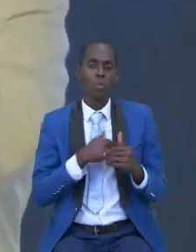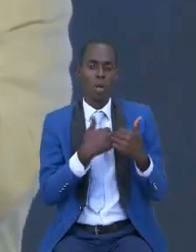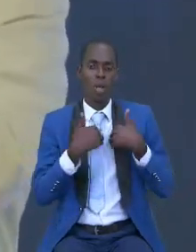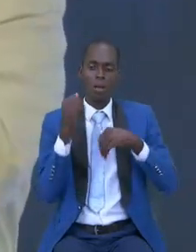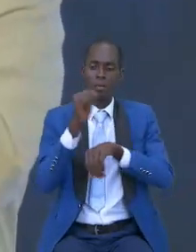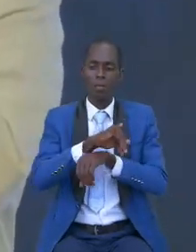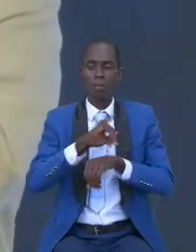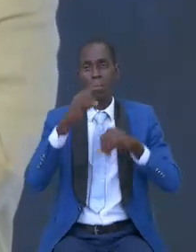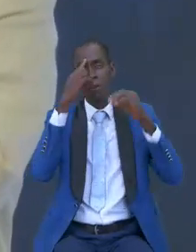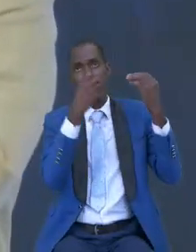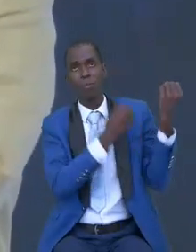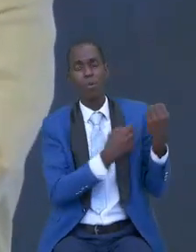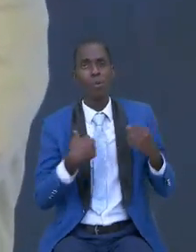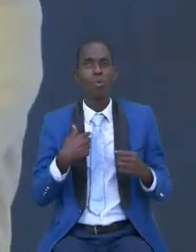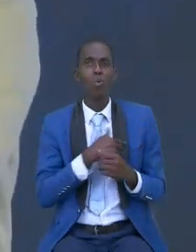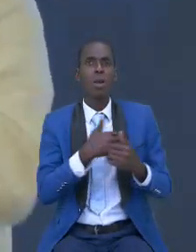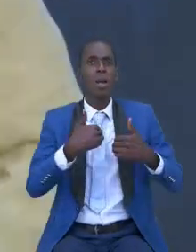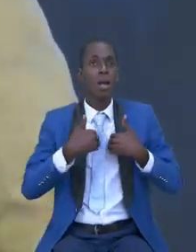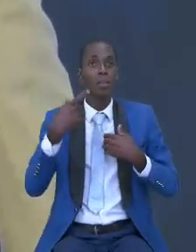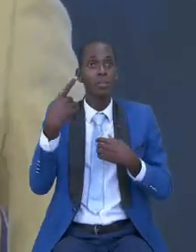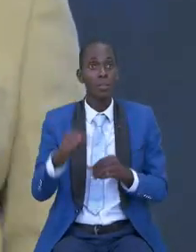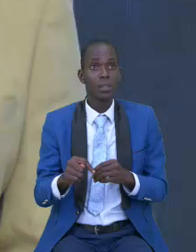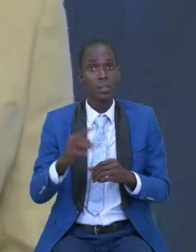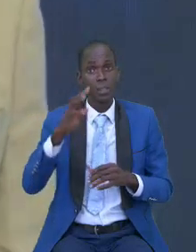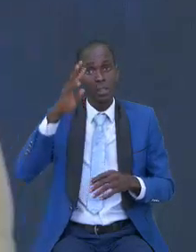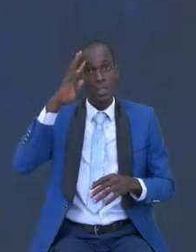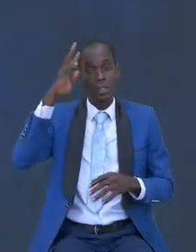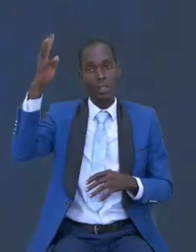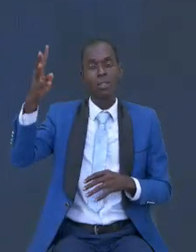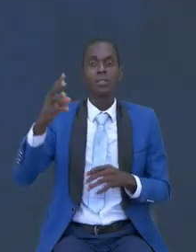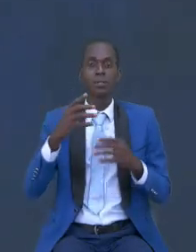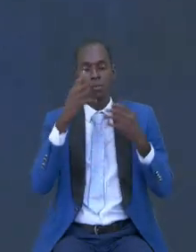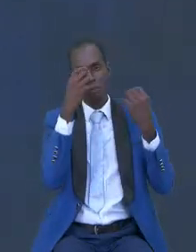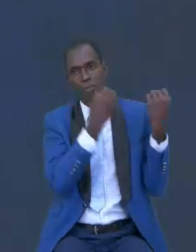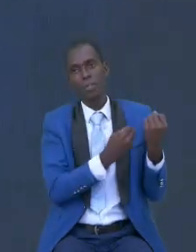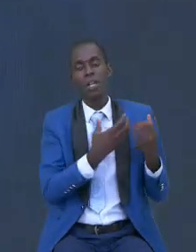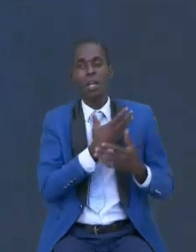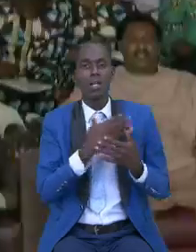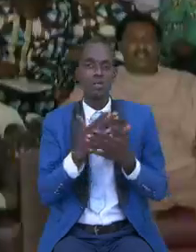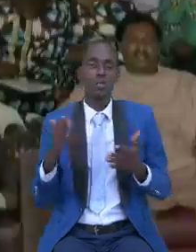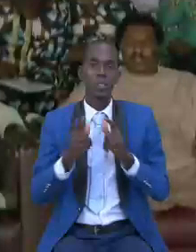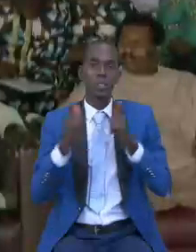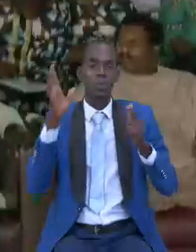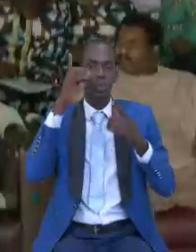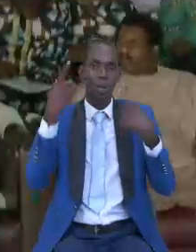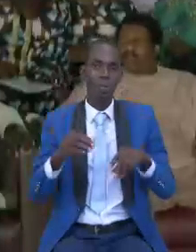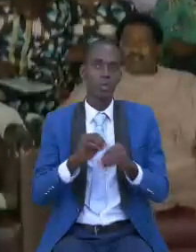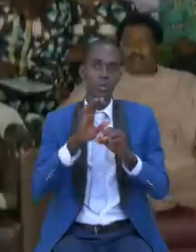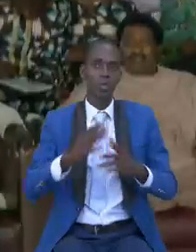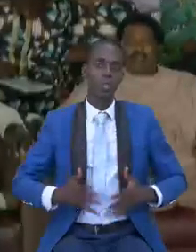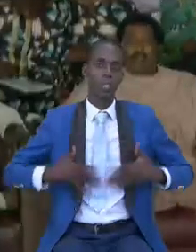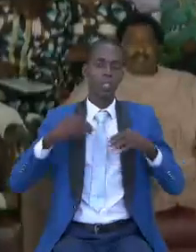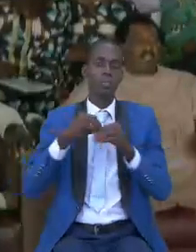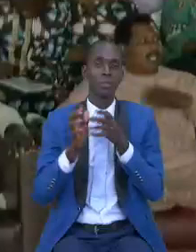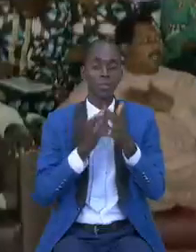And Lord, we have the creative faith. And something good will happen in your life. In